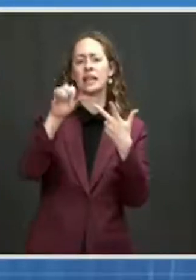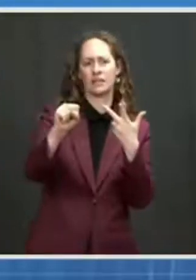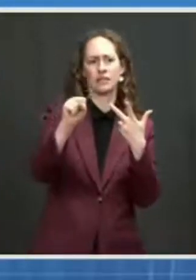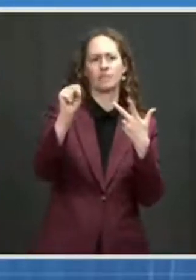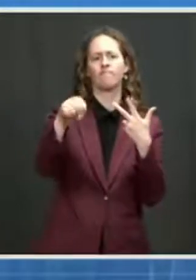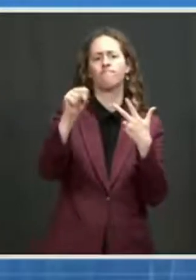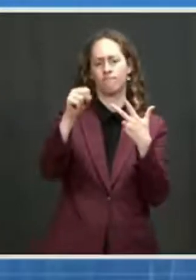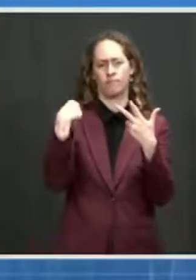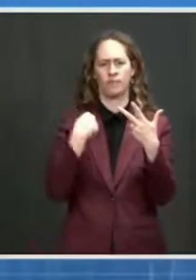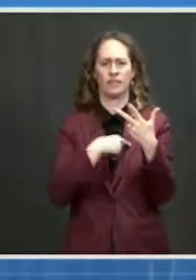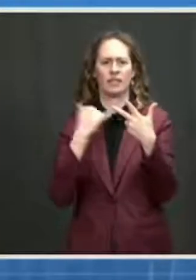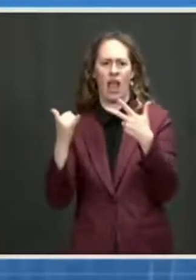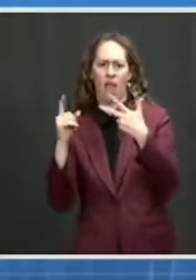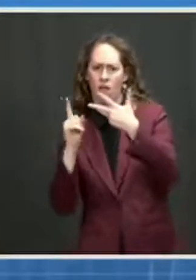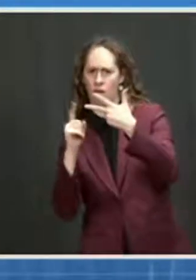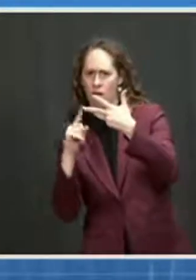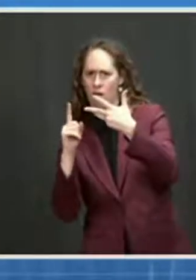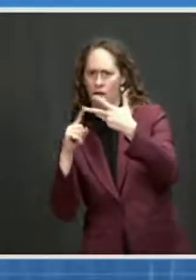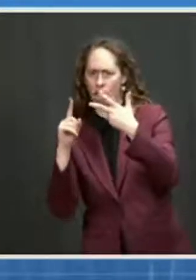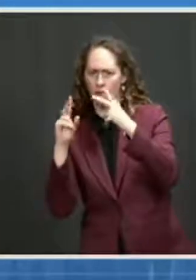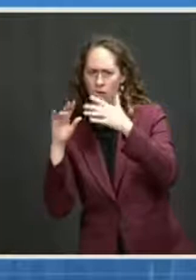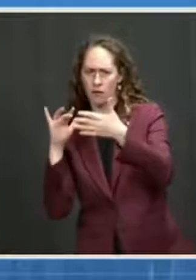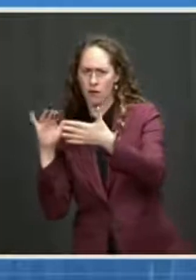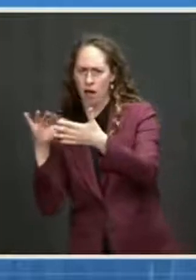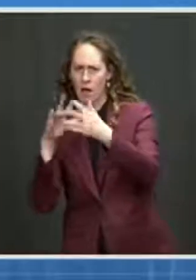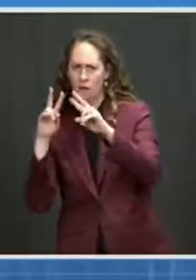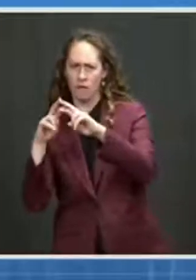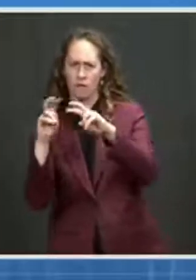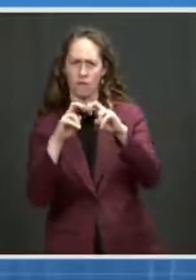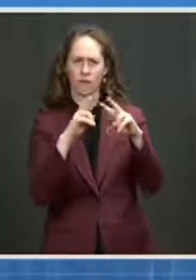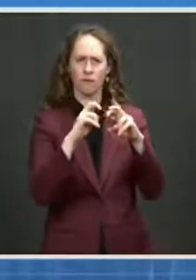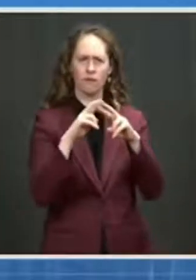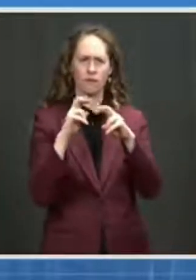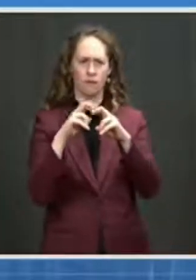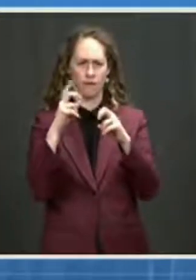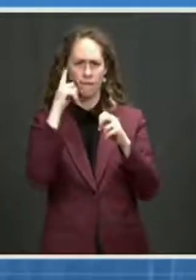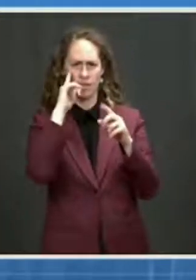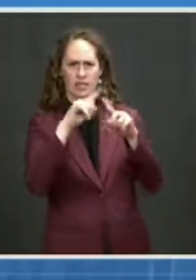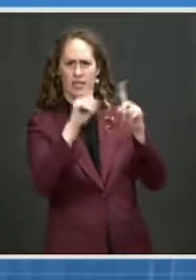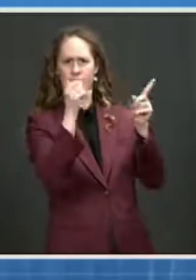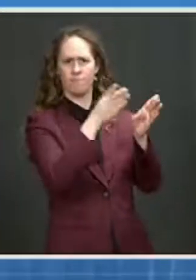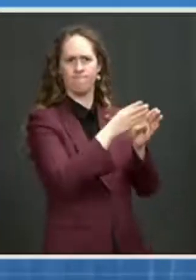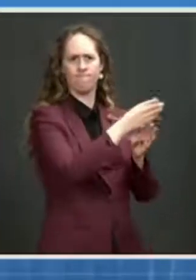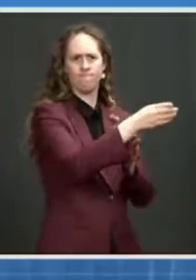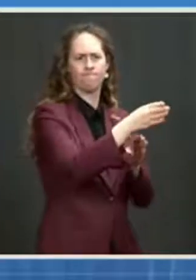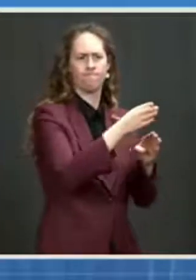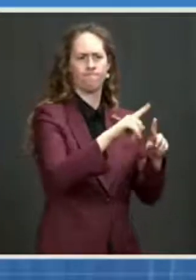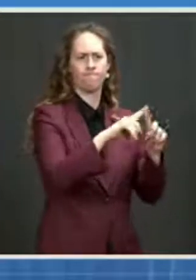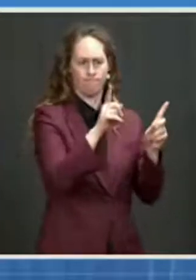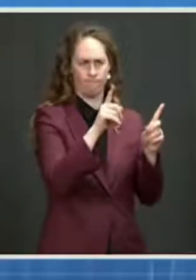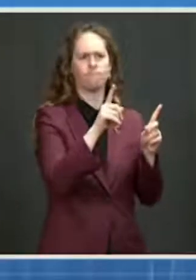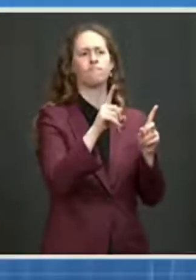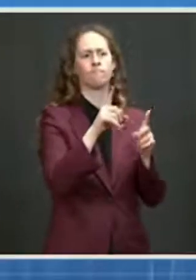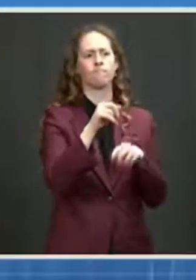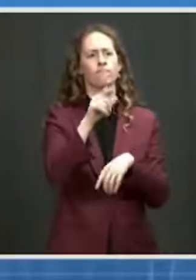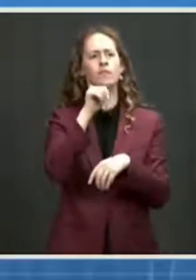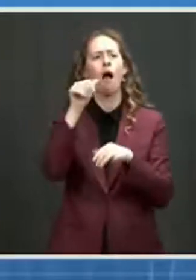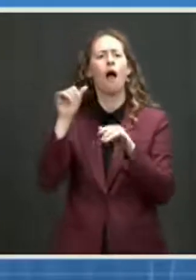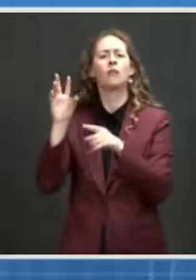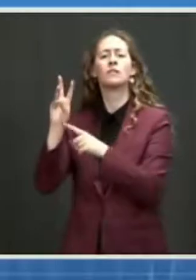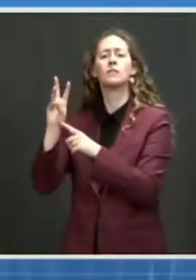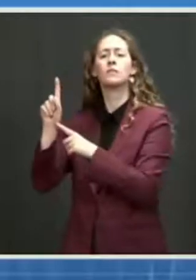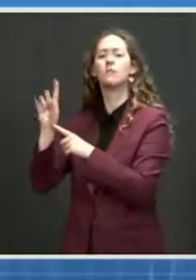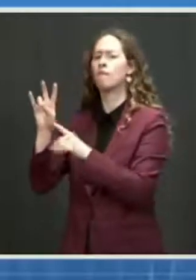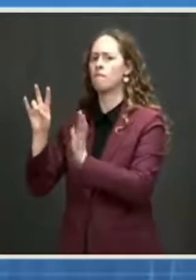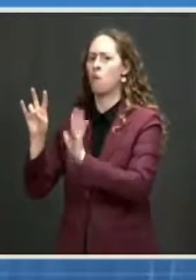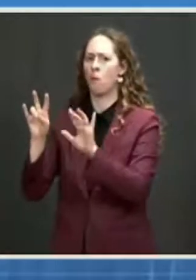type. We haven't yet done a study against the 617, but I believe we will get protection heightened by a boost